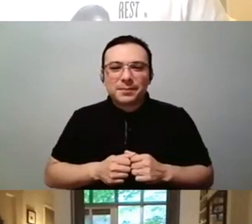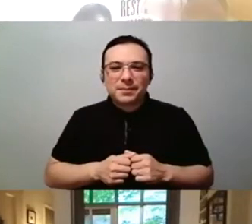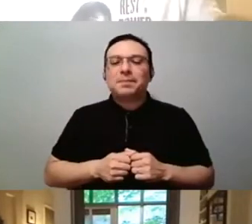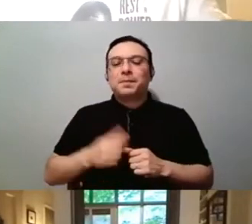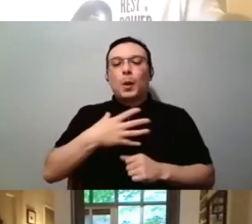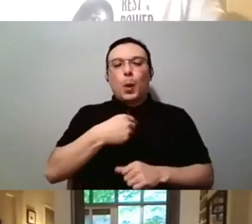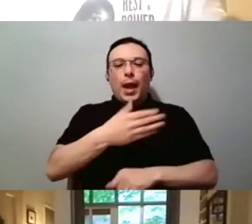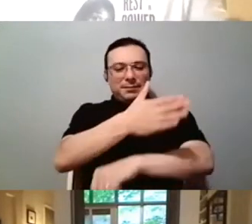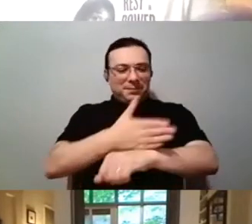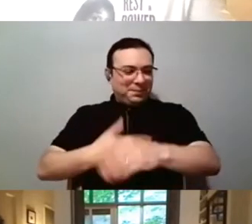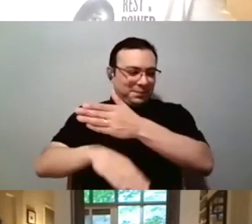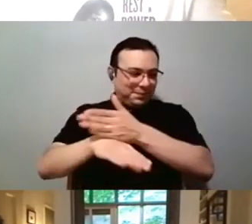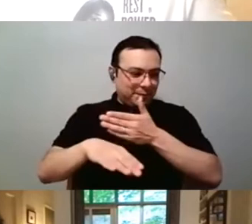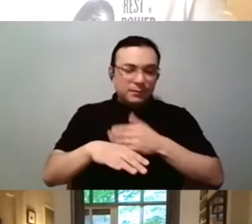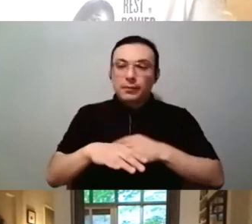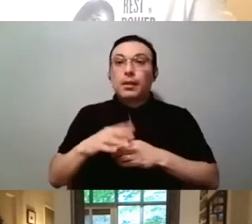utterly